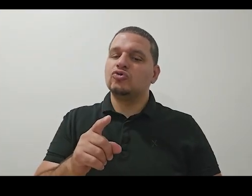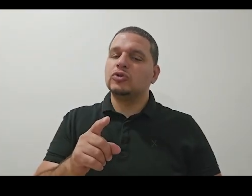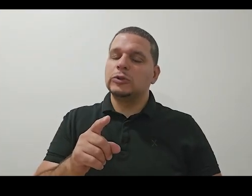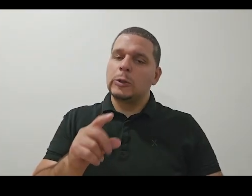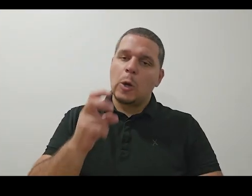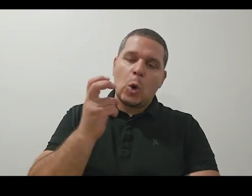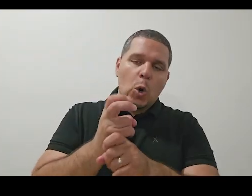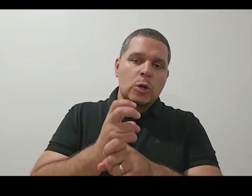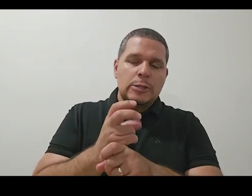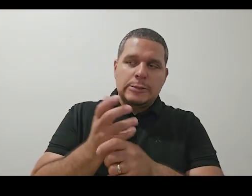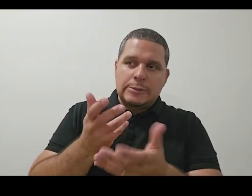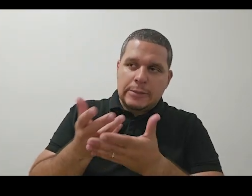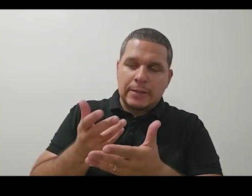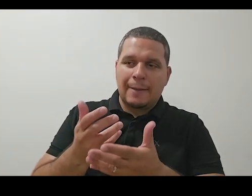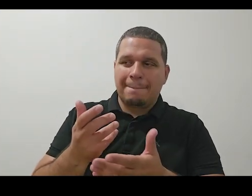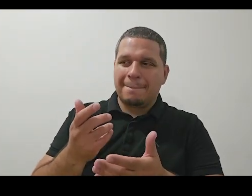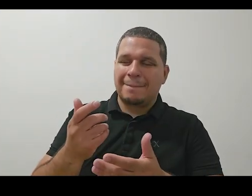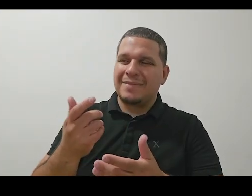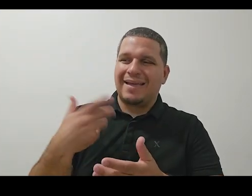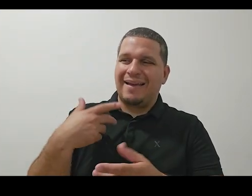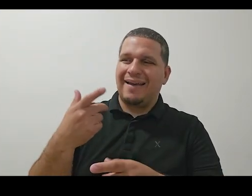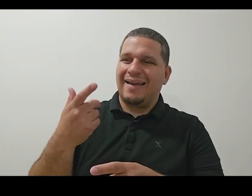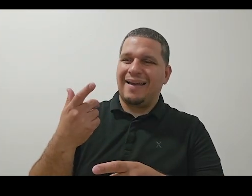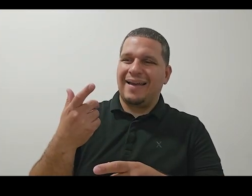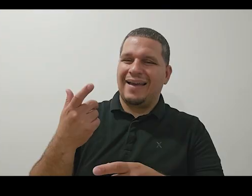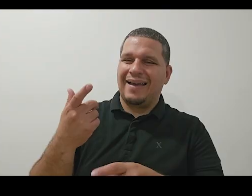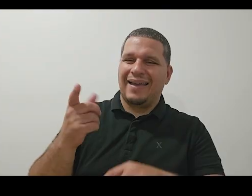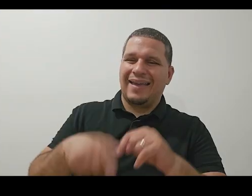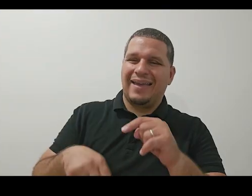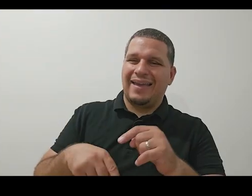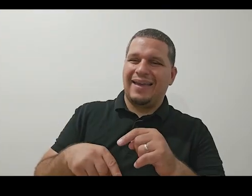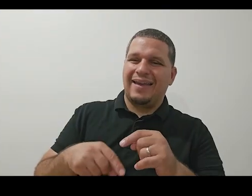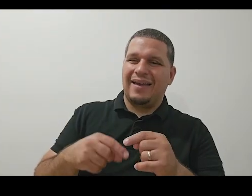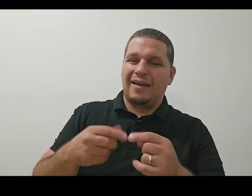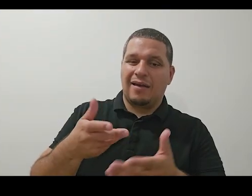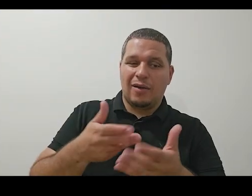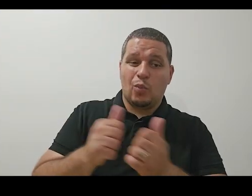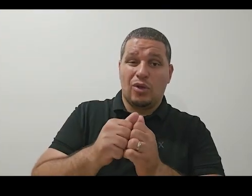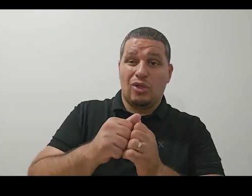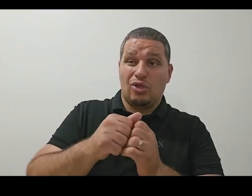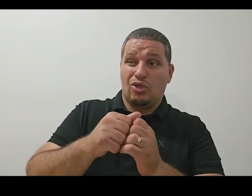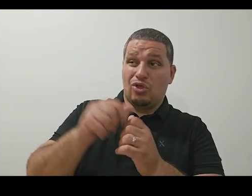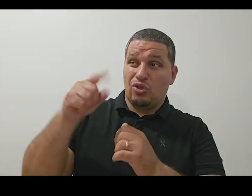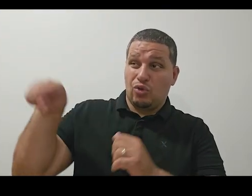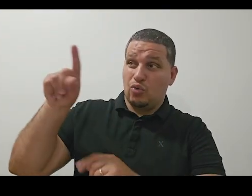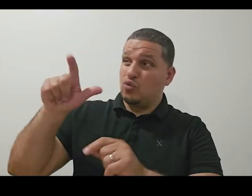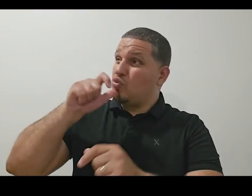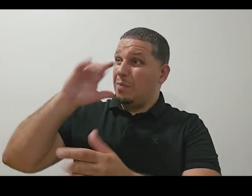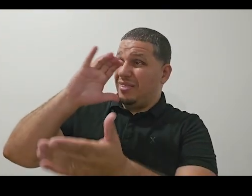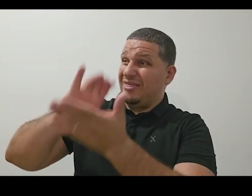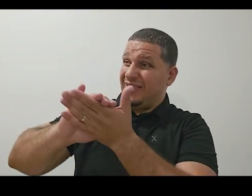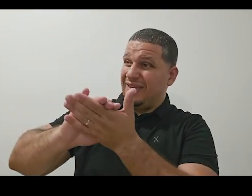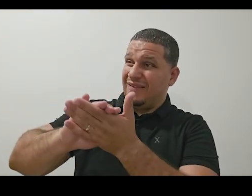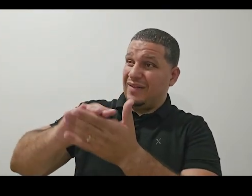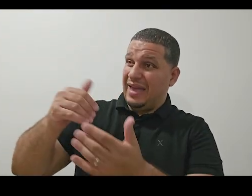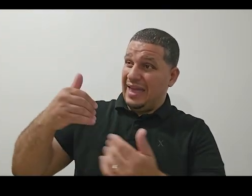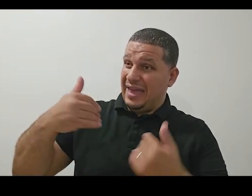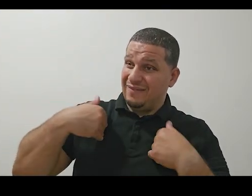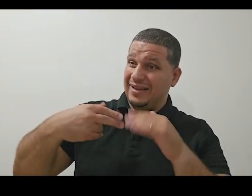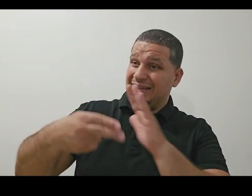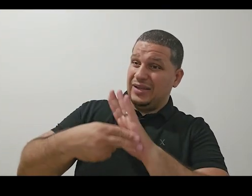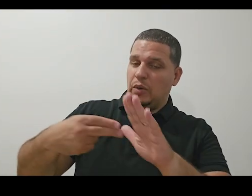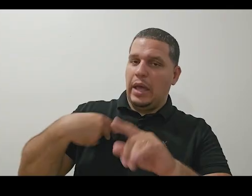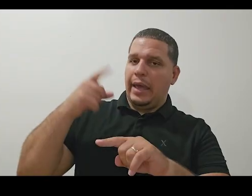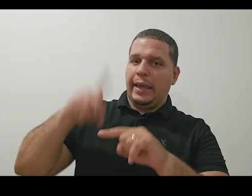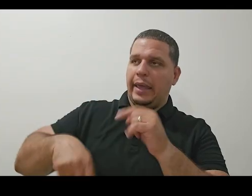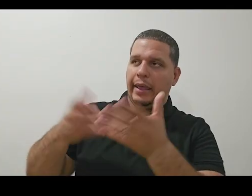chore sometimes. And I have to say, I can't be concerned about those people who don't believe that I actually have a